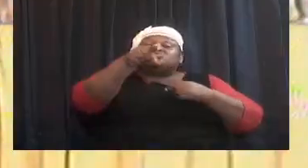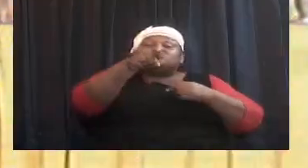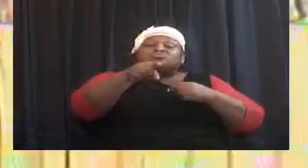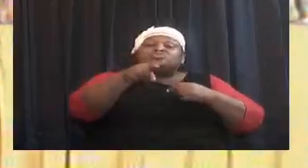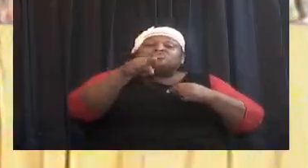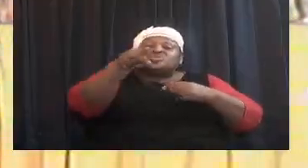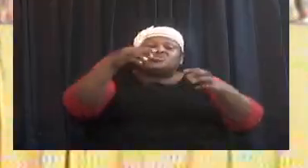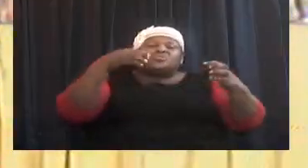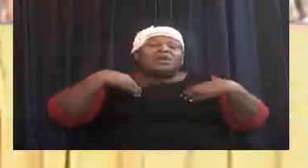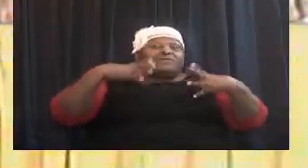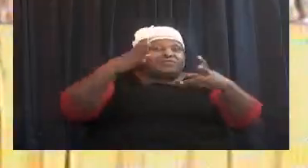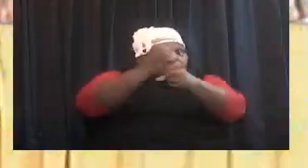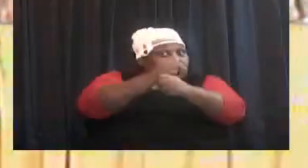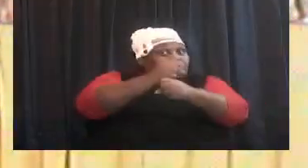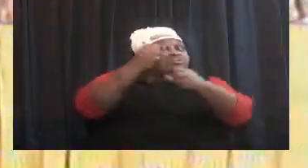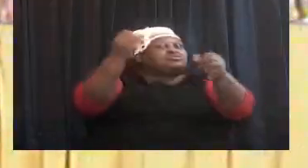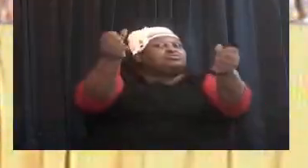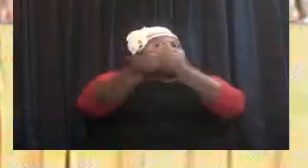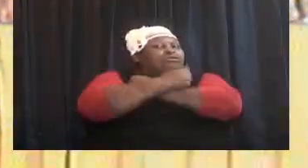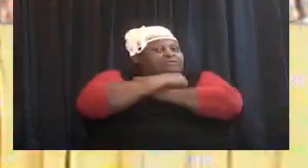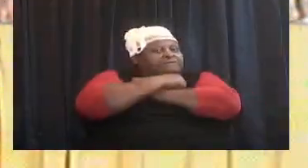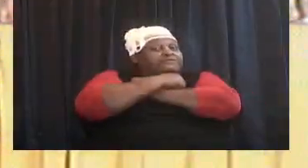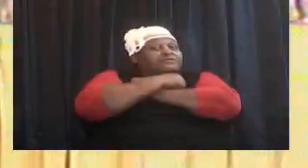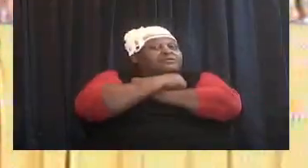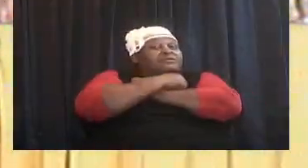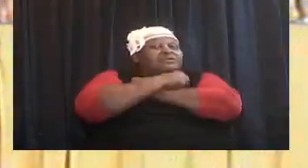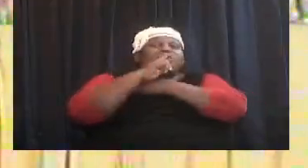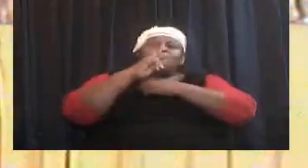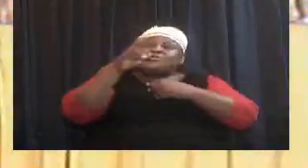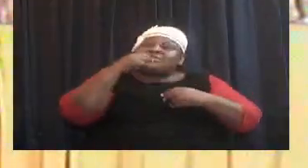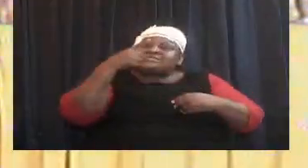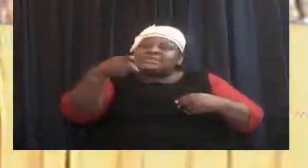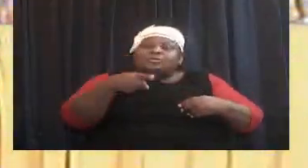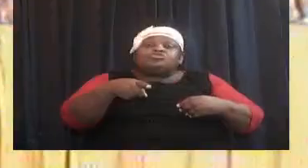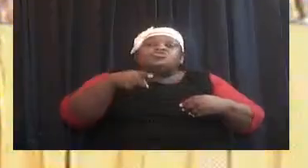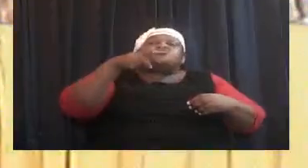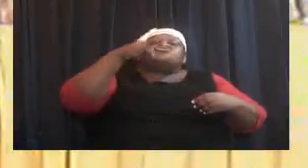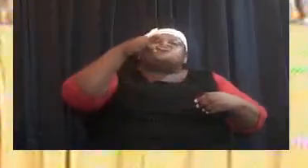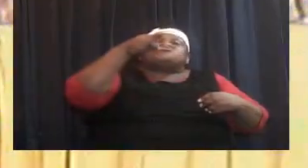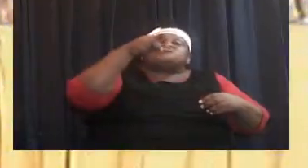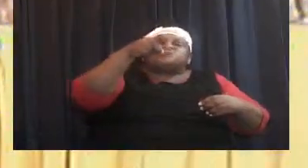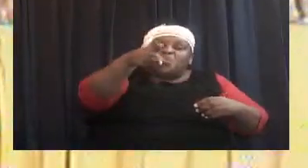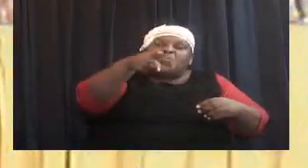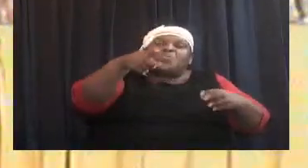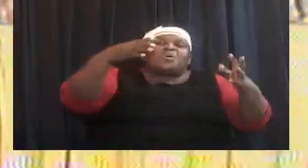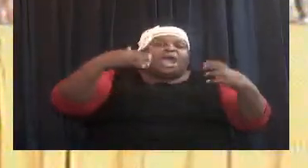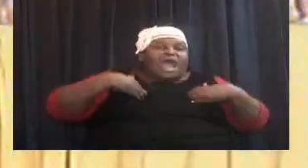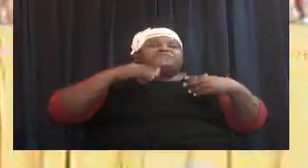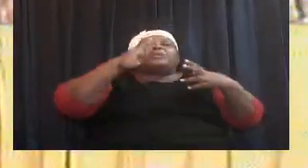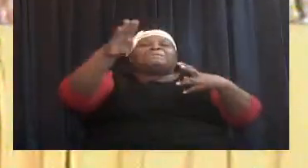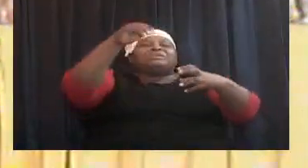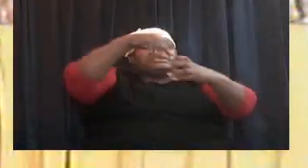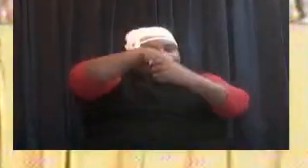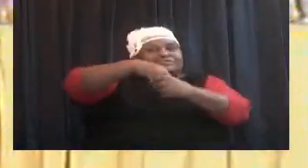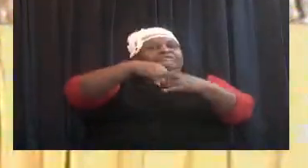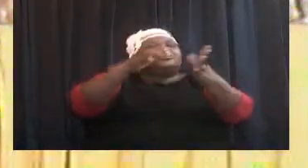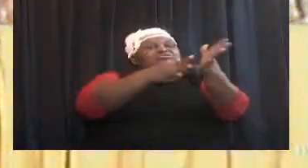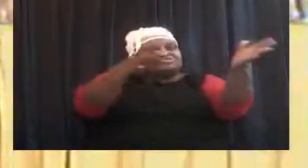on love, what I'm really saying is that you need to hang on Christ.